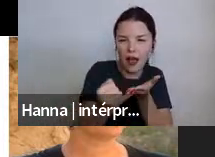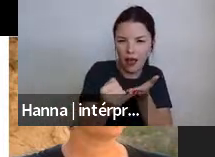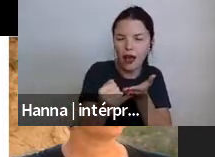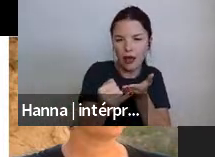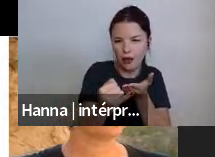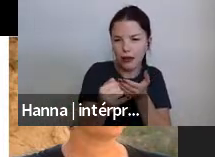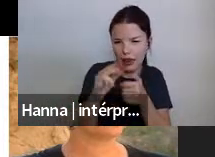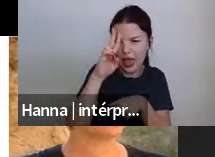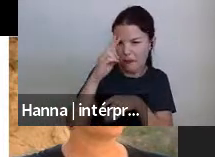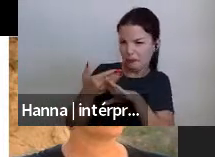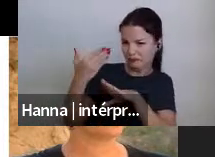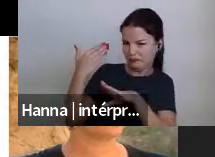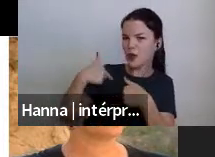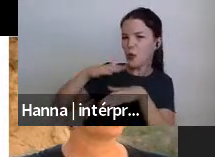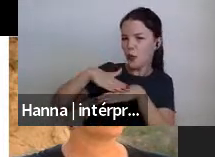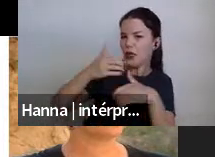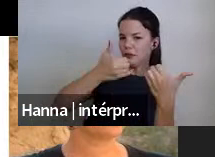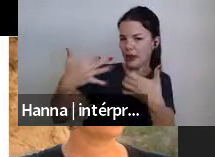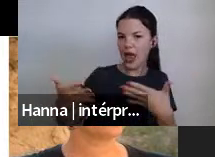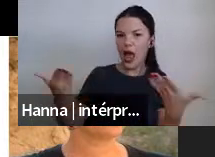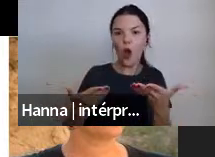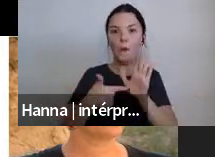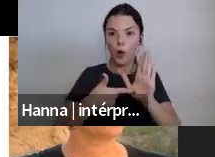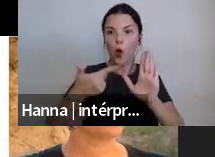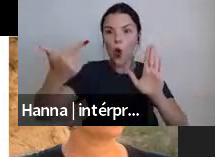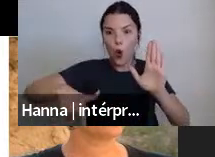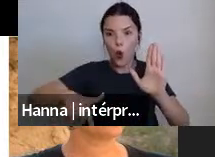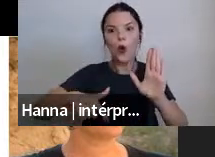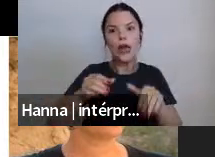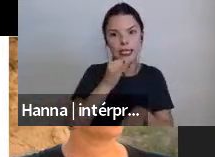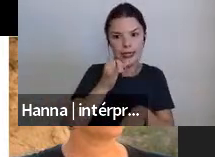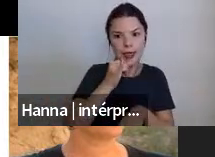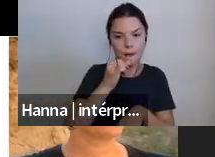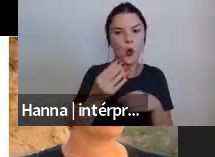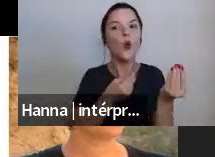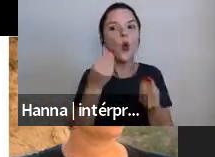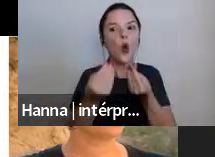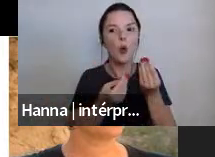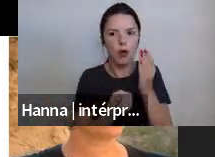but I'll just show you another example of this process.